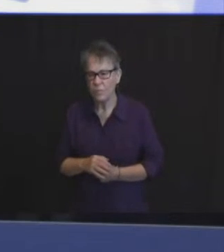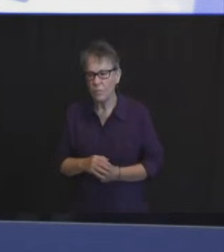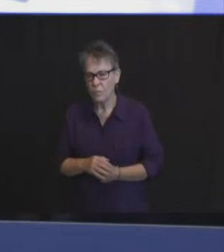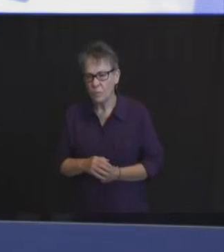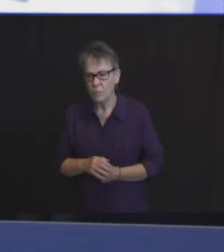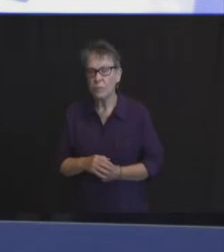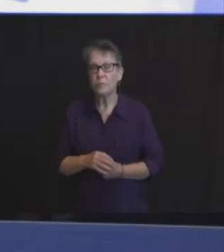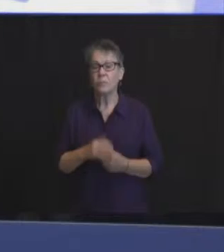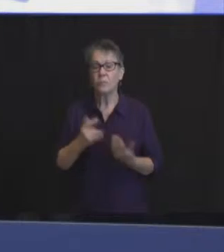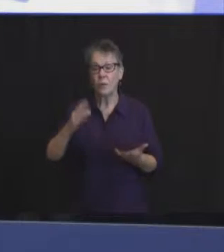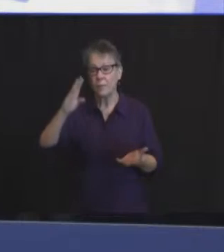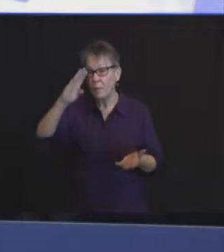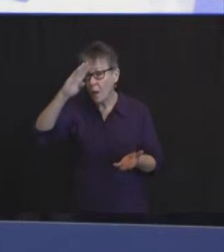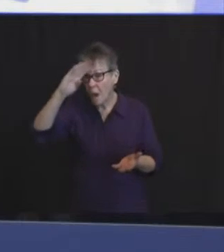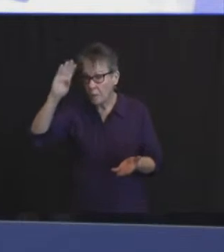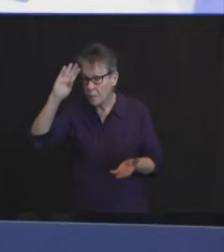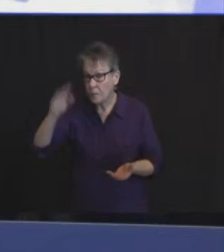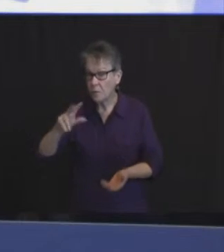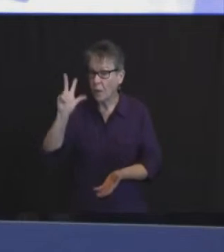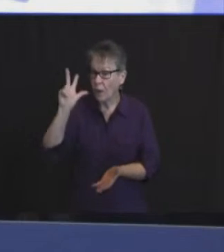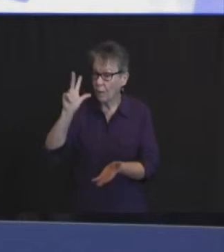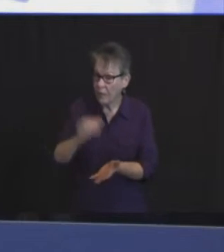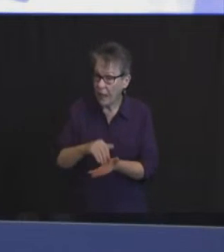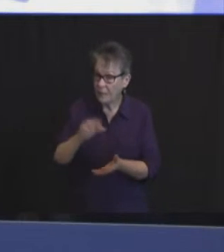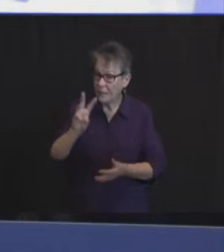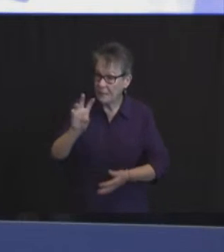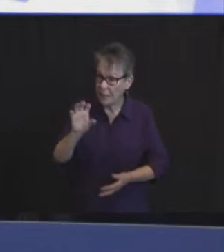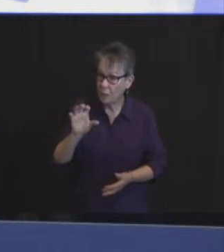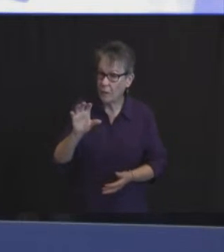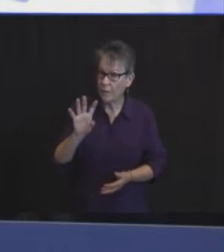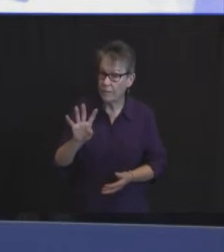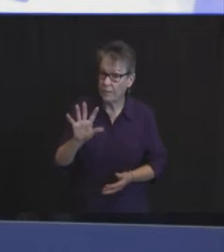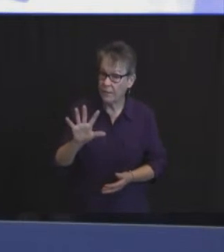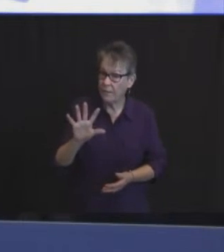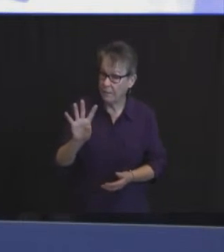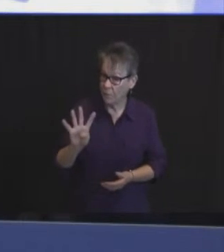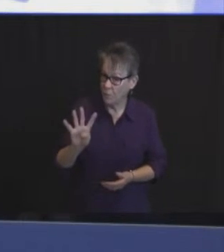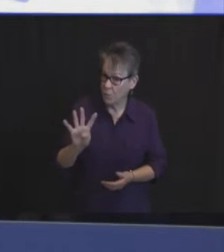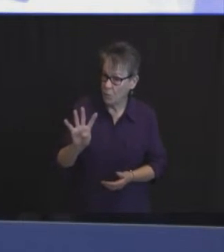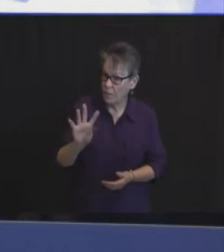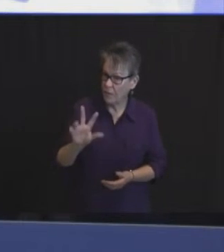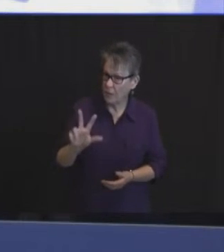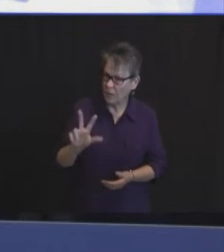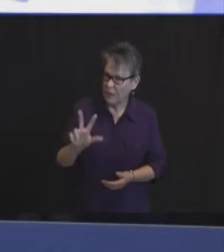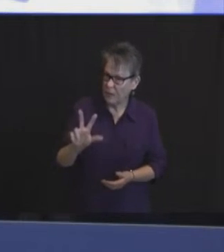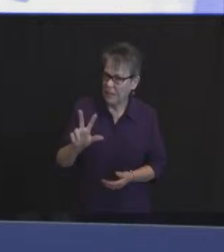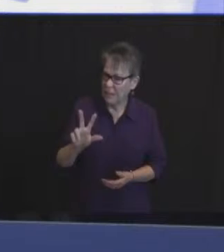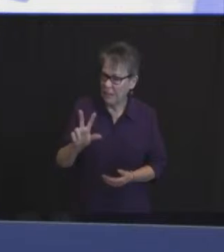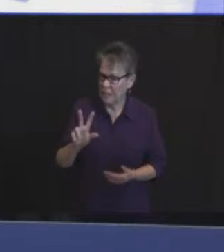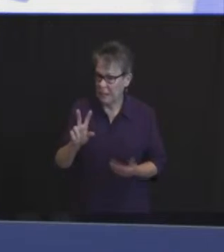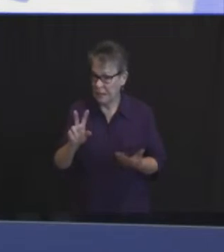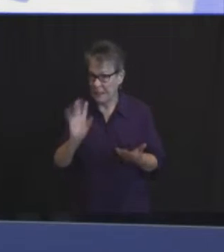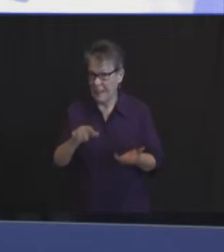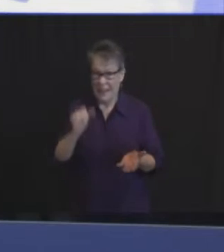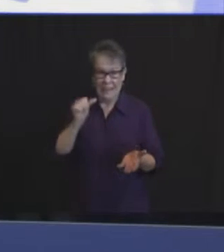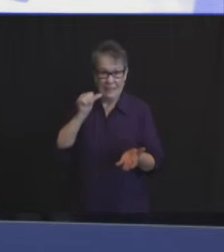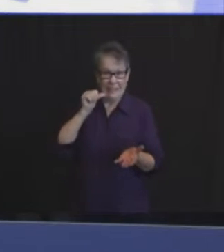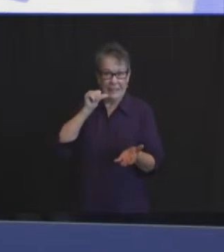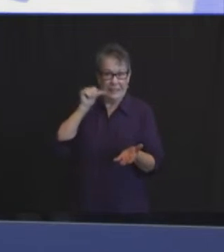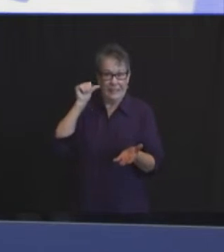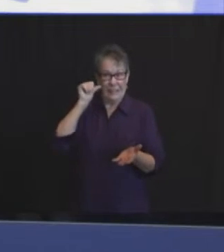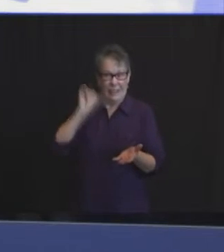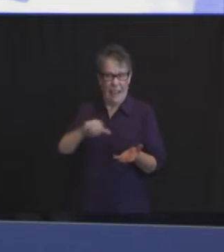3,653 hospitalizations of COVID-19 positive patients and PUIs. That was last evening. And that number is